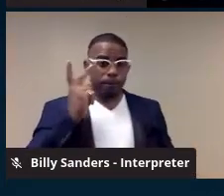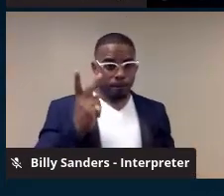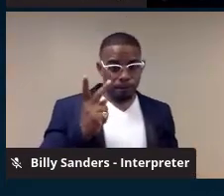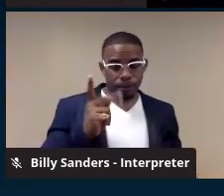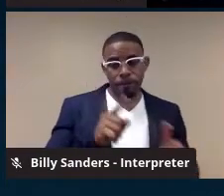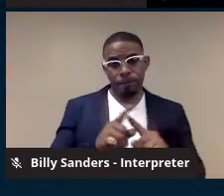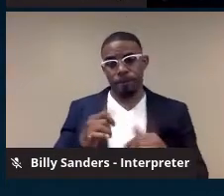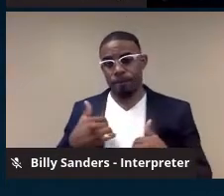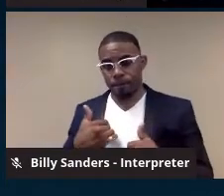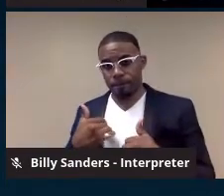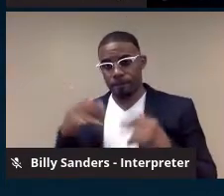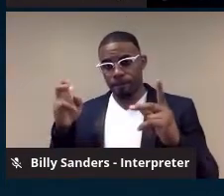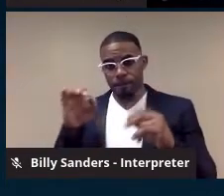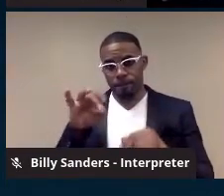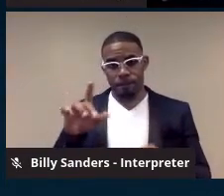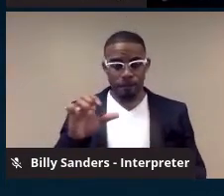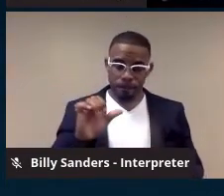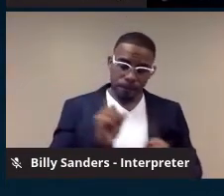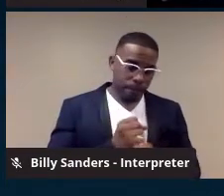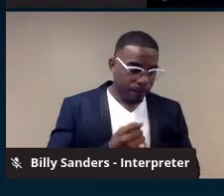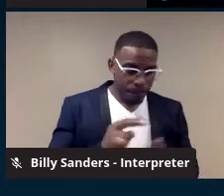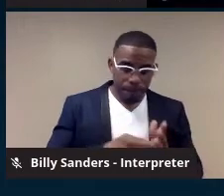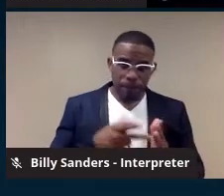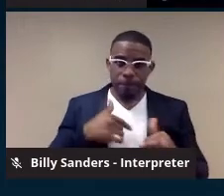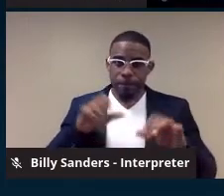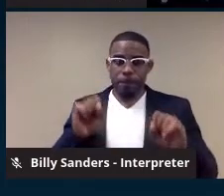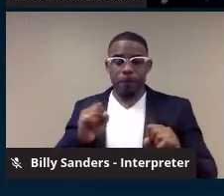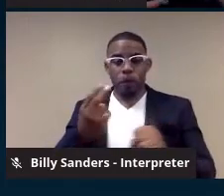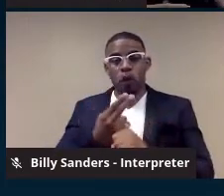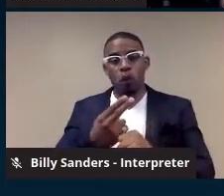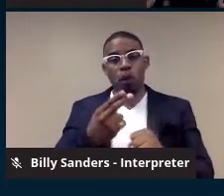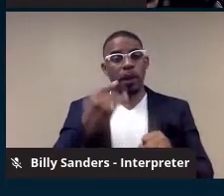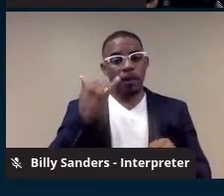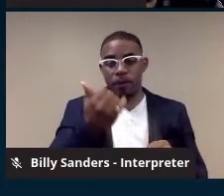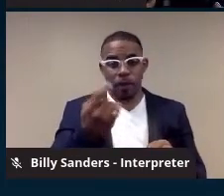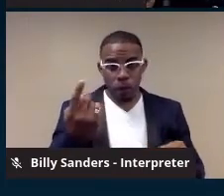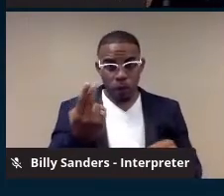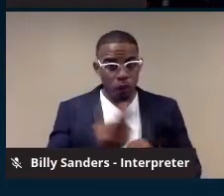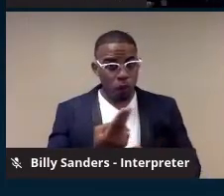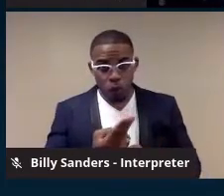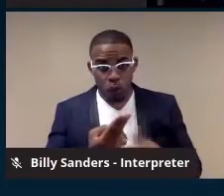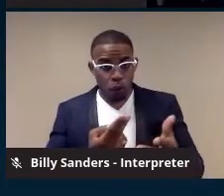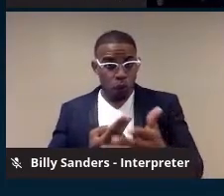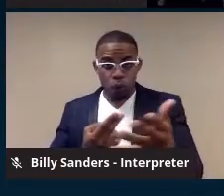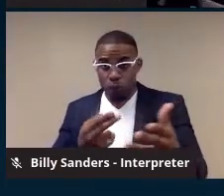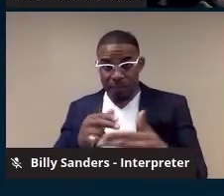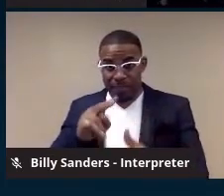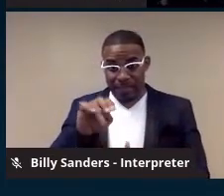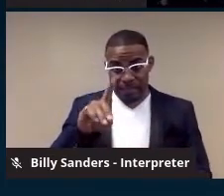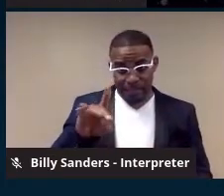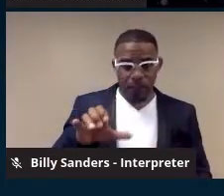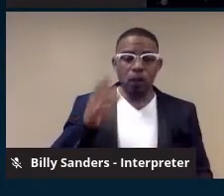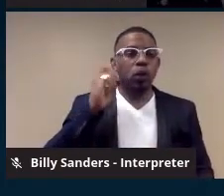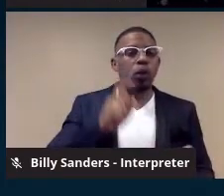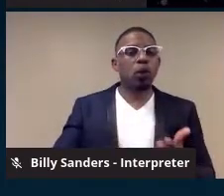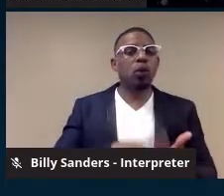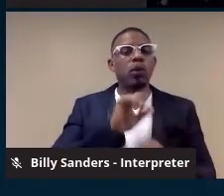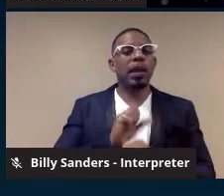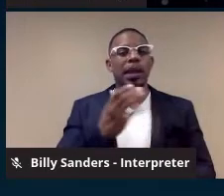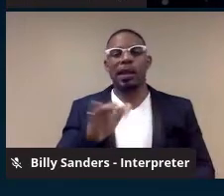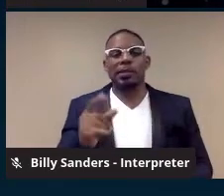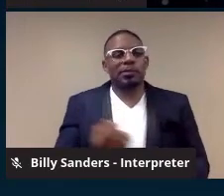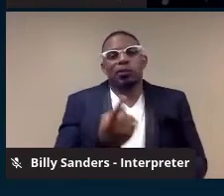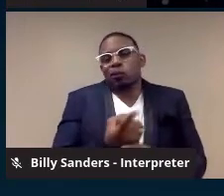also got a chunk of code, which again, it means that we can use the, if anyone's used MVC, you'll notice that it's really like just the